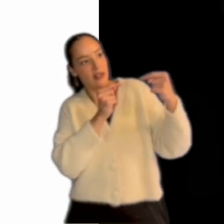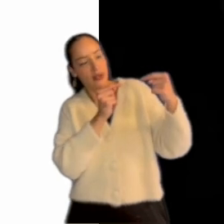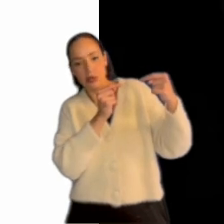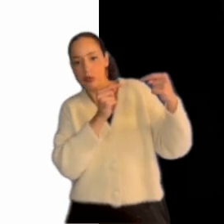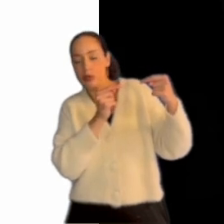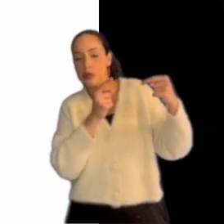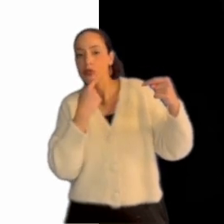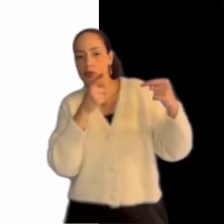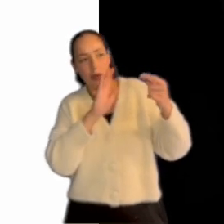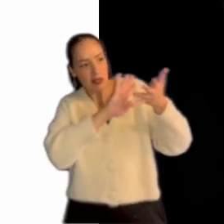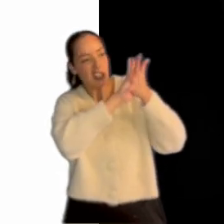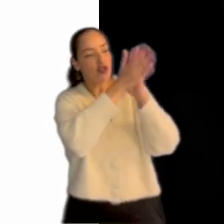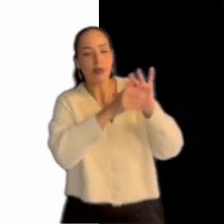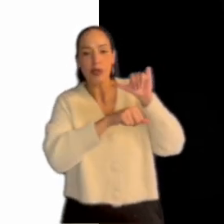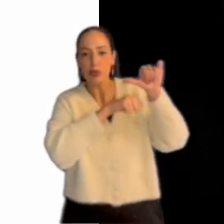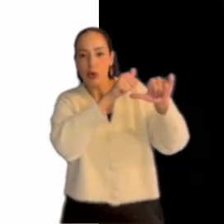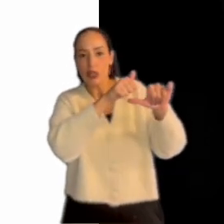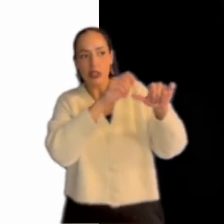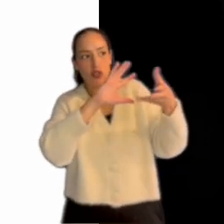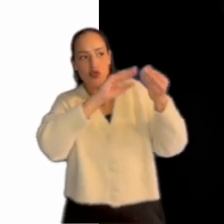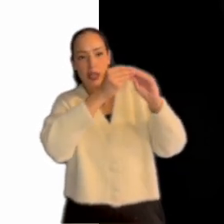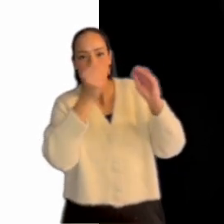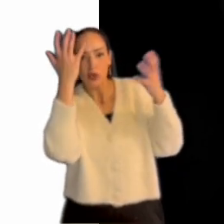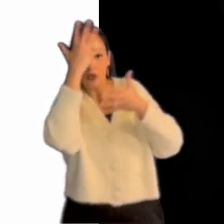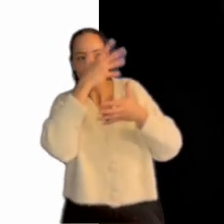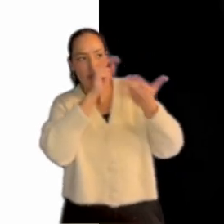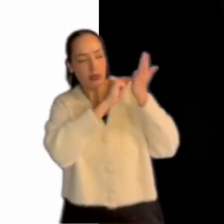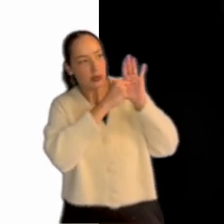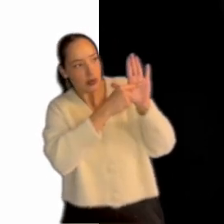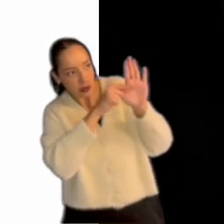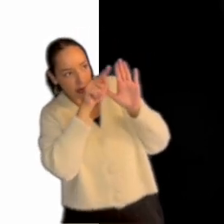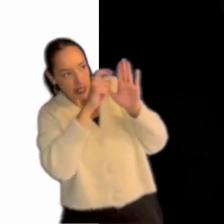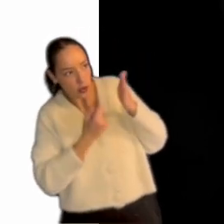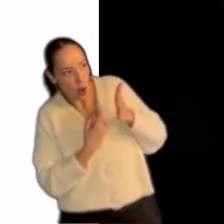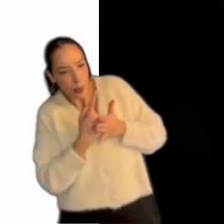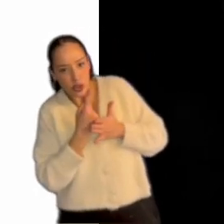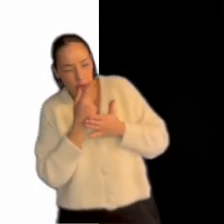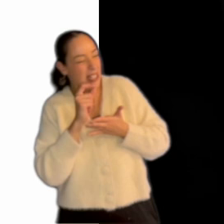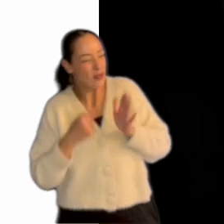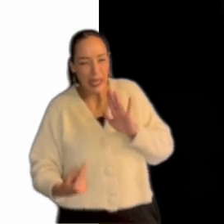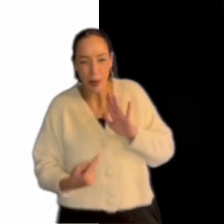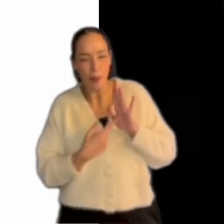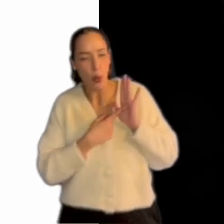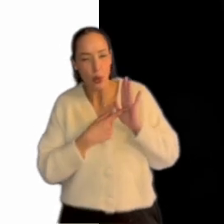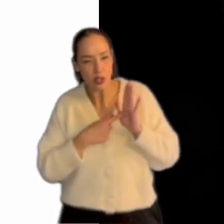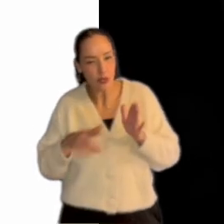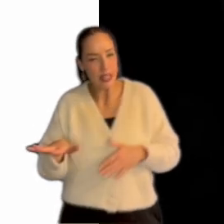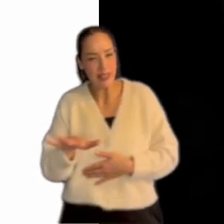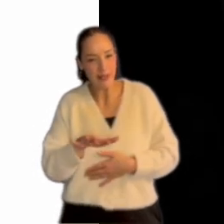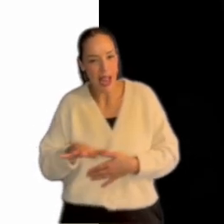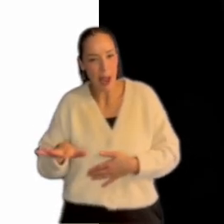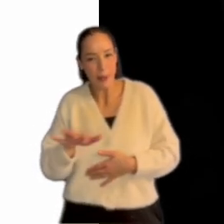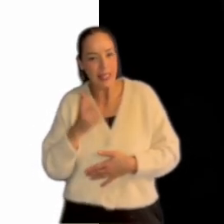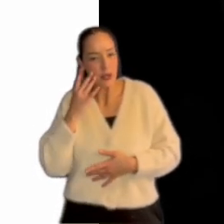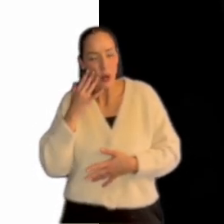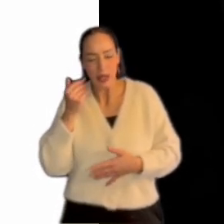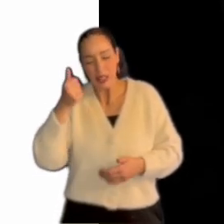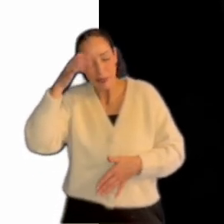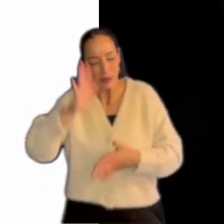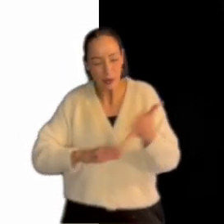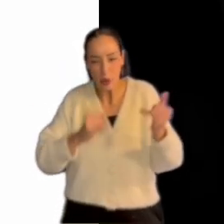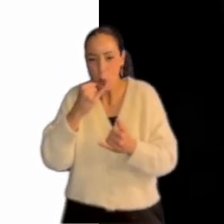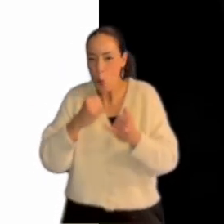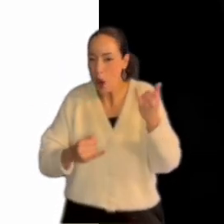confusion, and highlighted what this opportunity may mean to bereaved families in their darkest moments. In moments of despair and